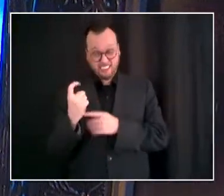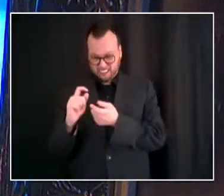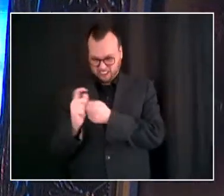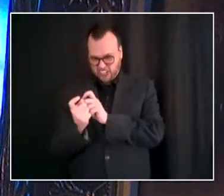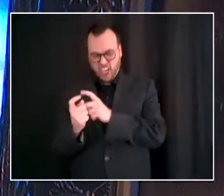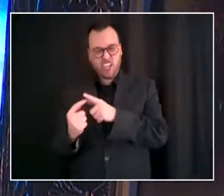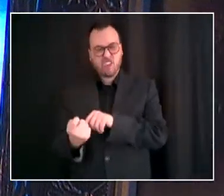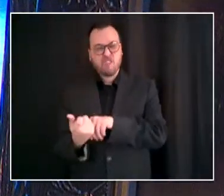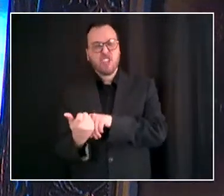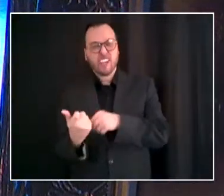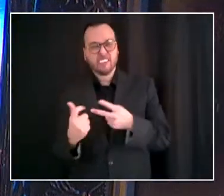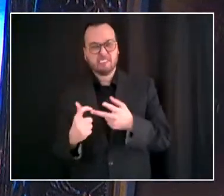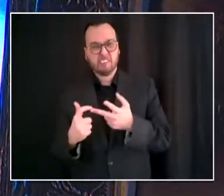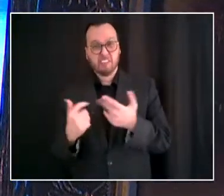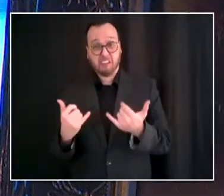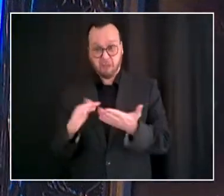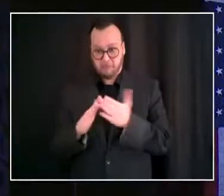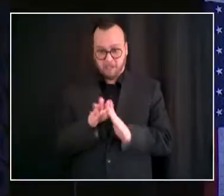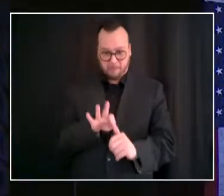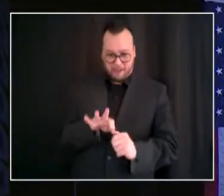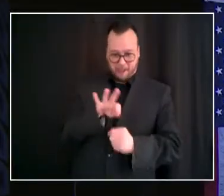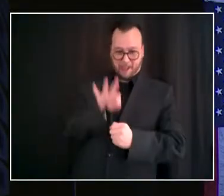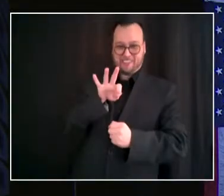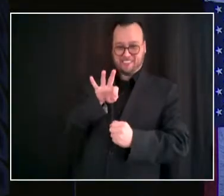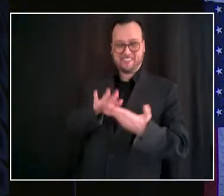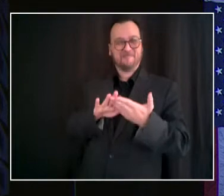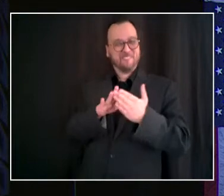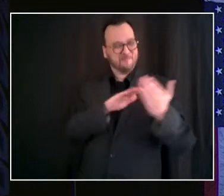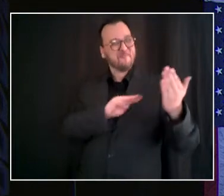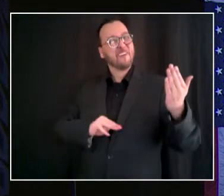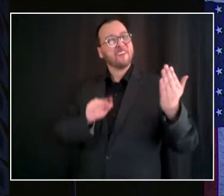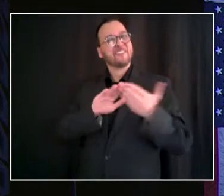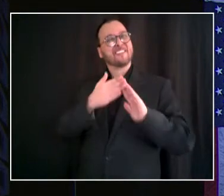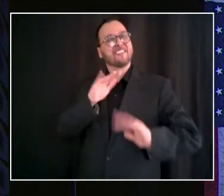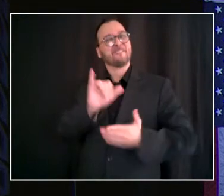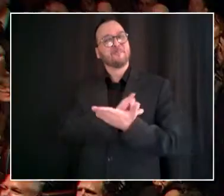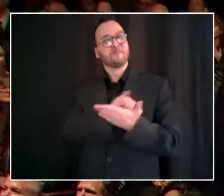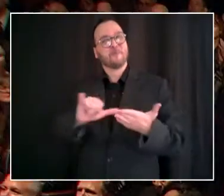rejected, and now he's elected to be the mayor of the city of New York.